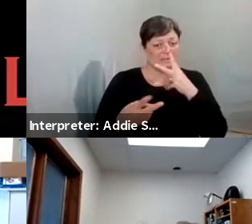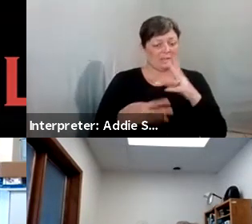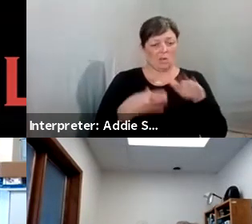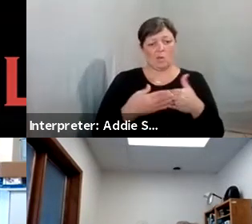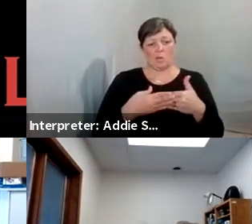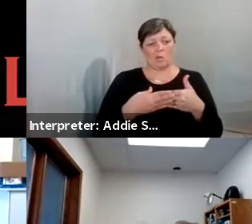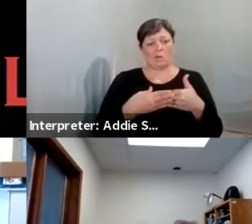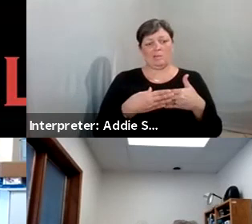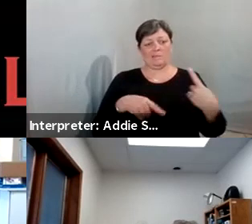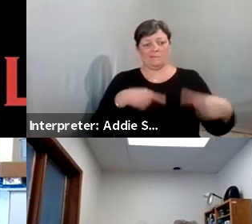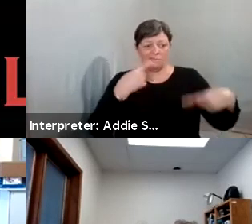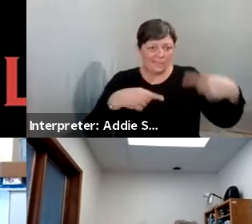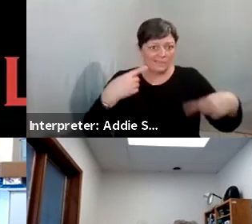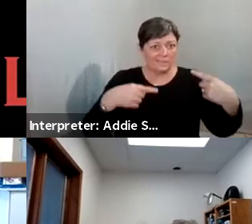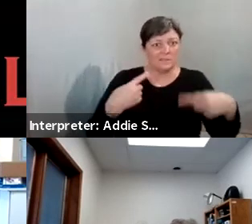conflict around